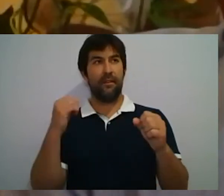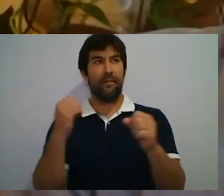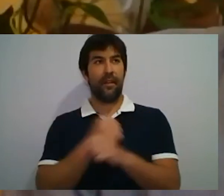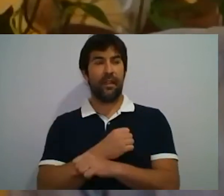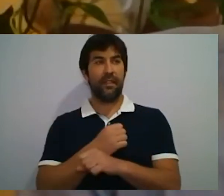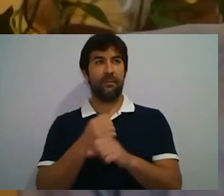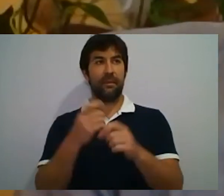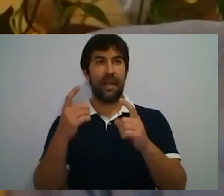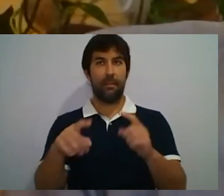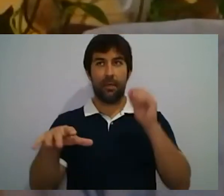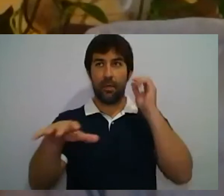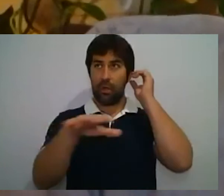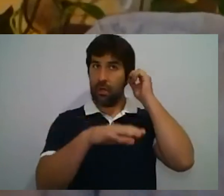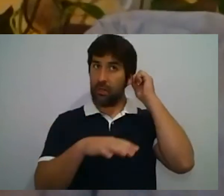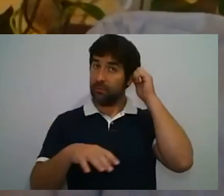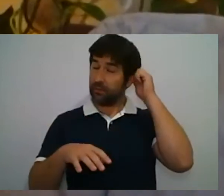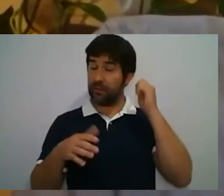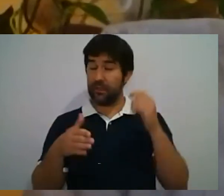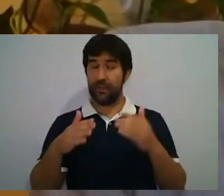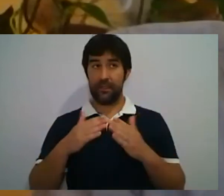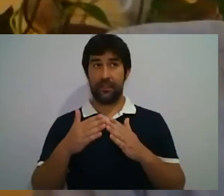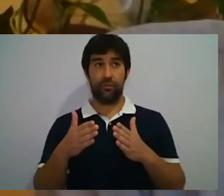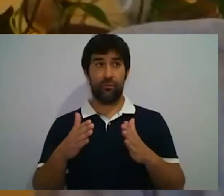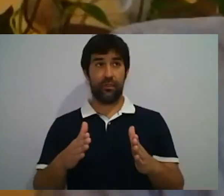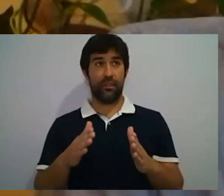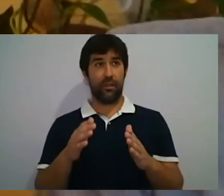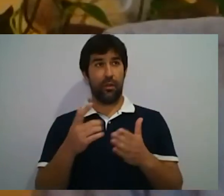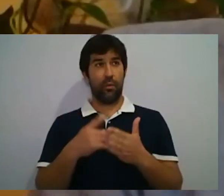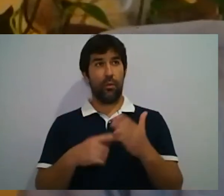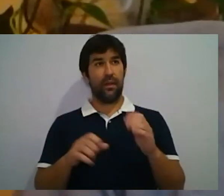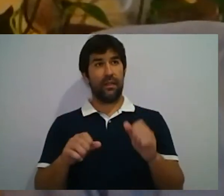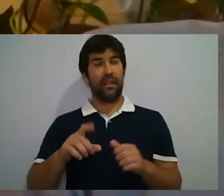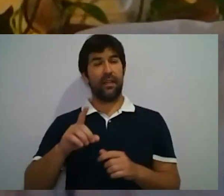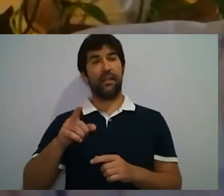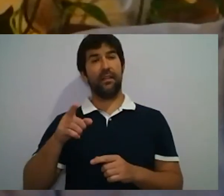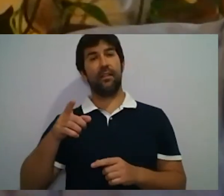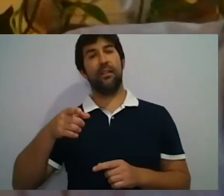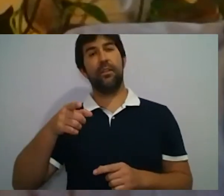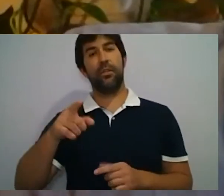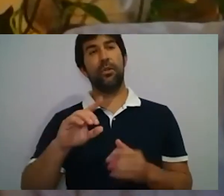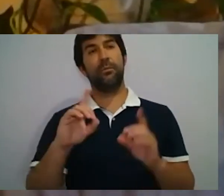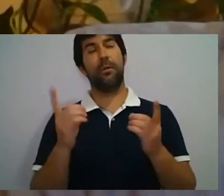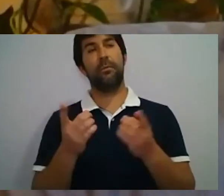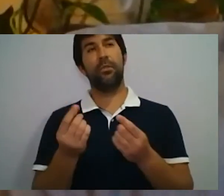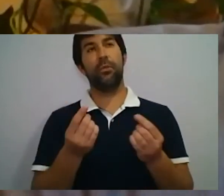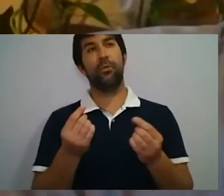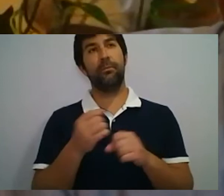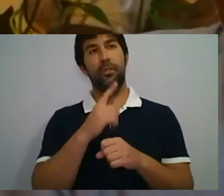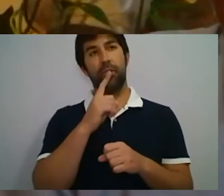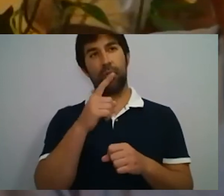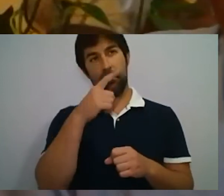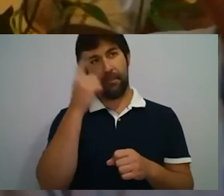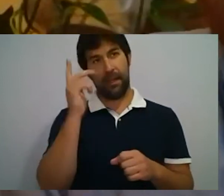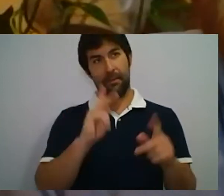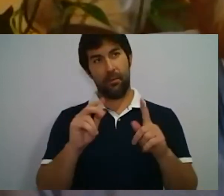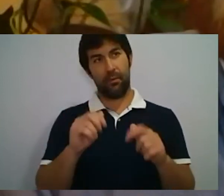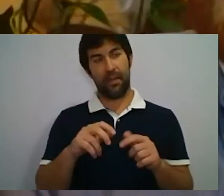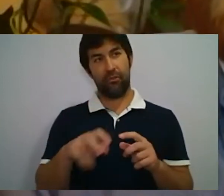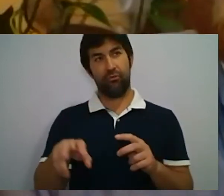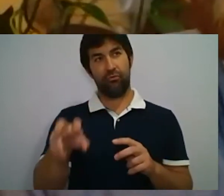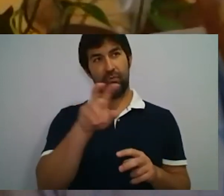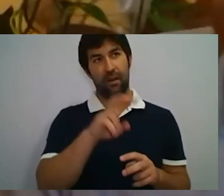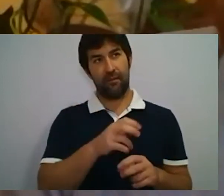capital budget proposals? The proposals themselves are not published, but we do include a list of everything that